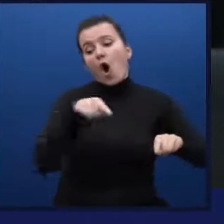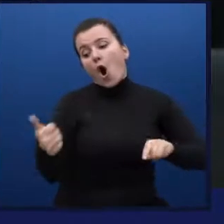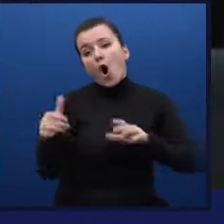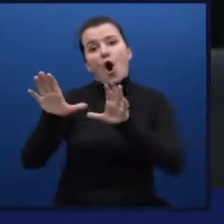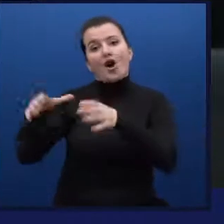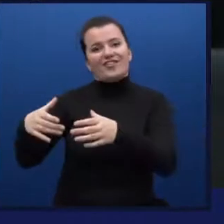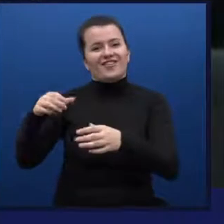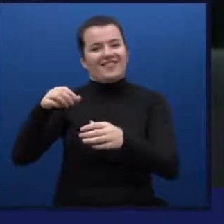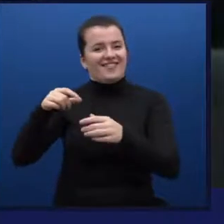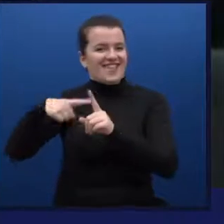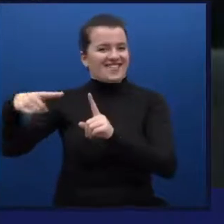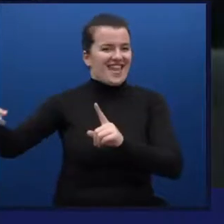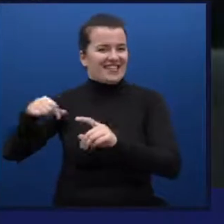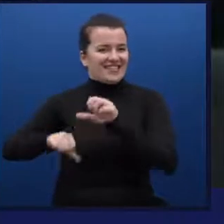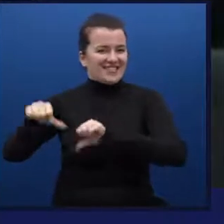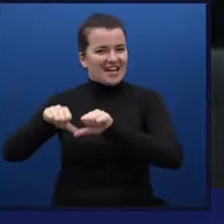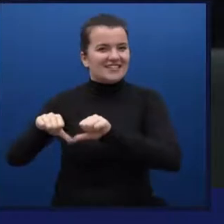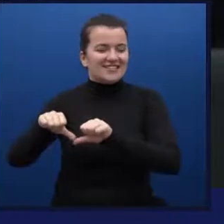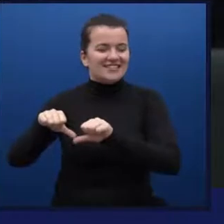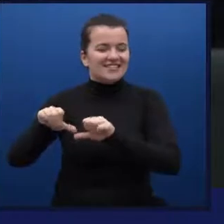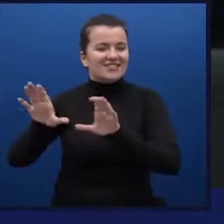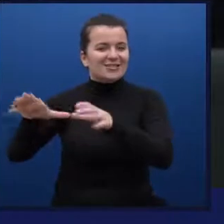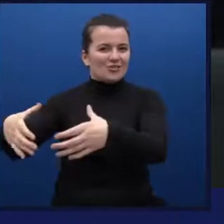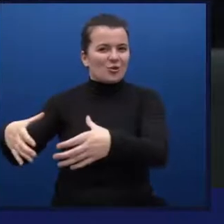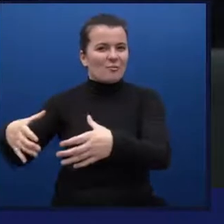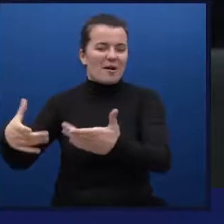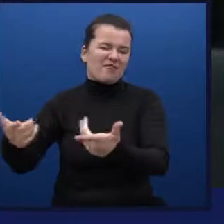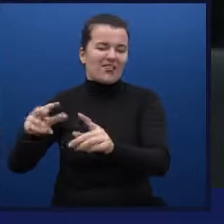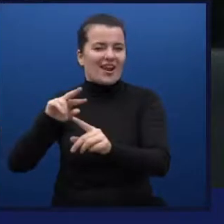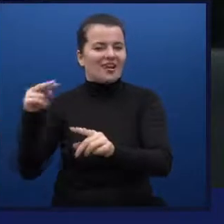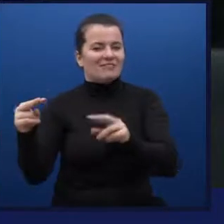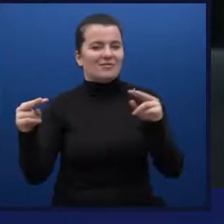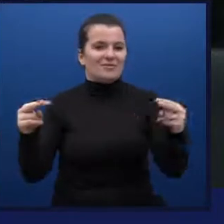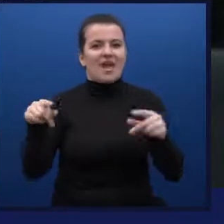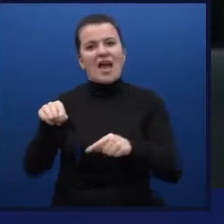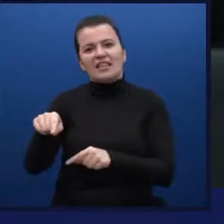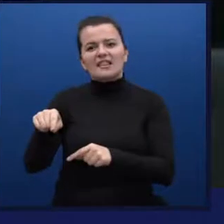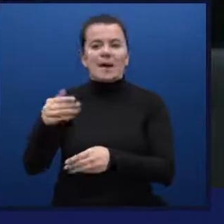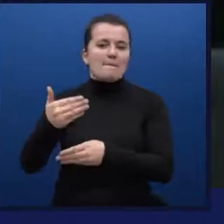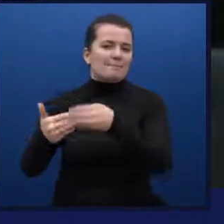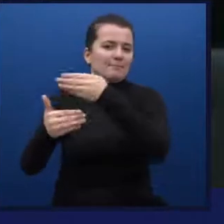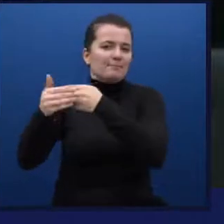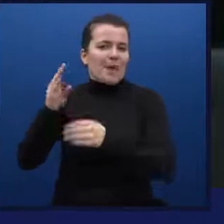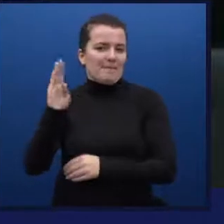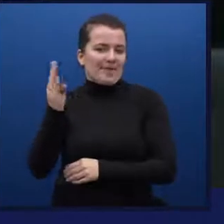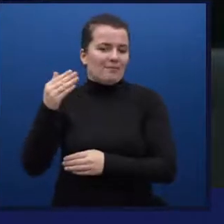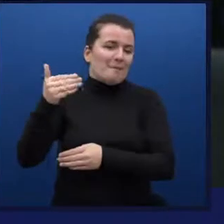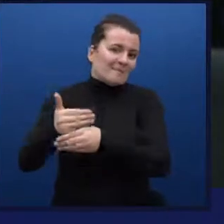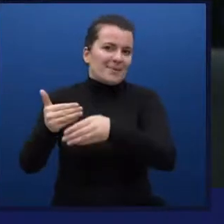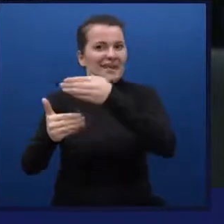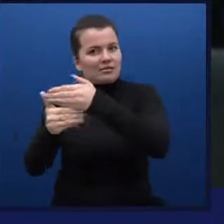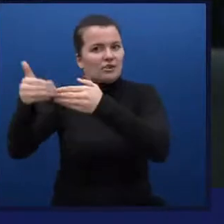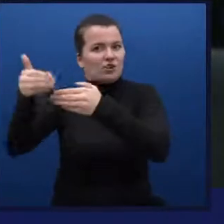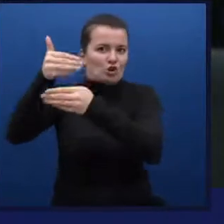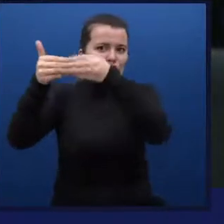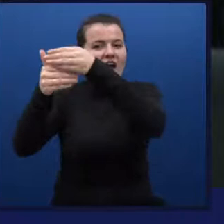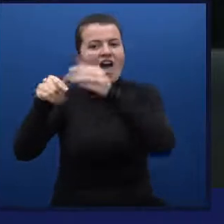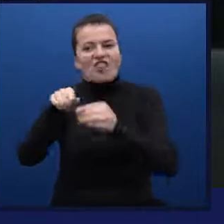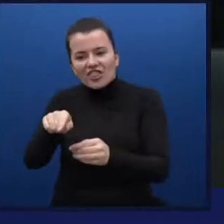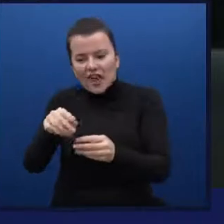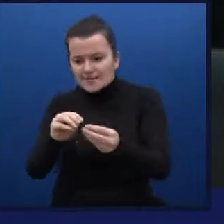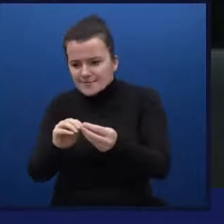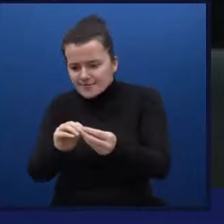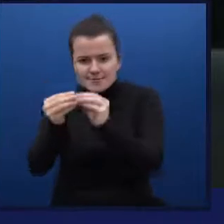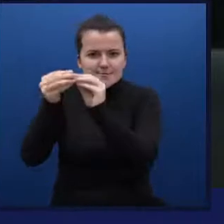that I encounter in a while is the person that's a B type, a builder, if you will, the person that's actually coming from a